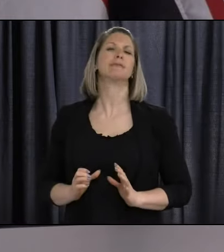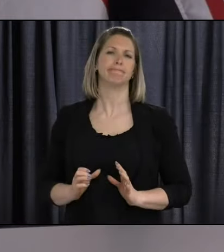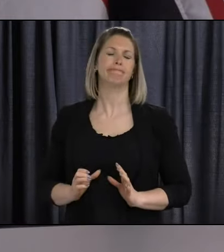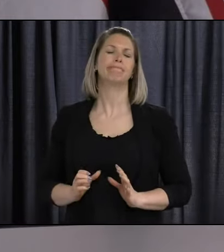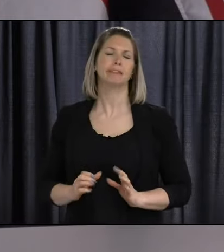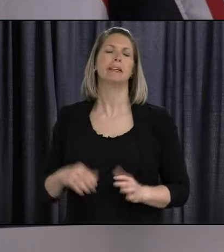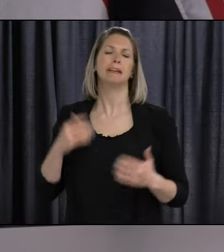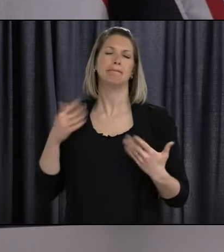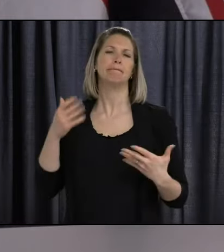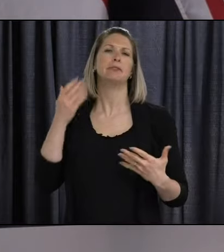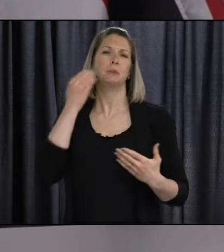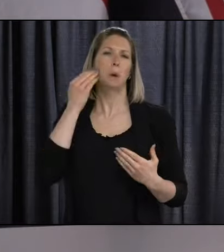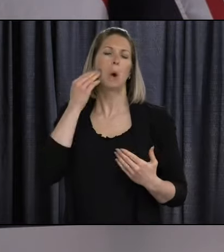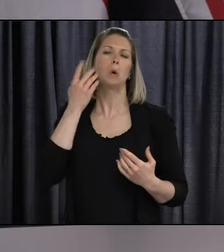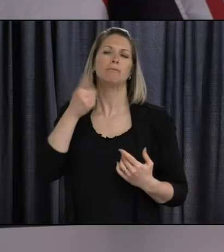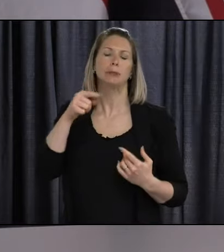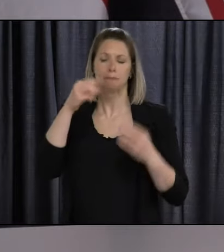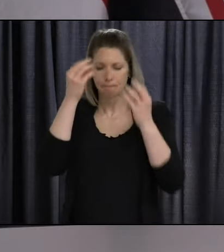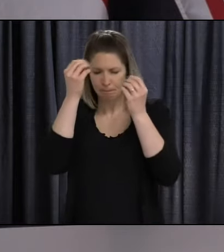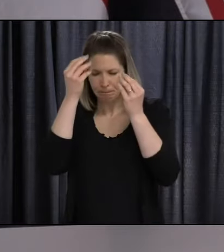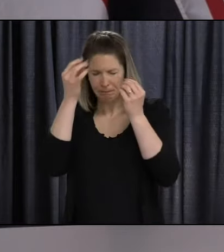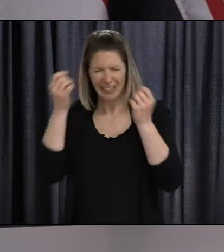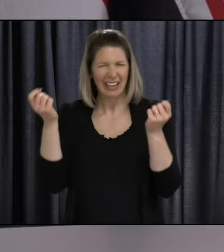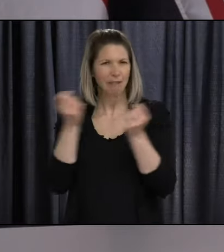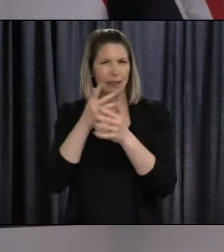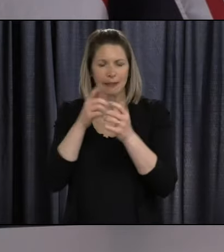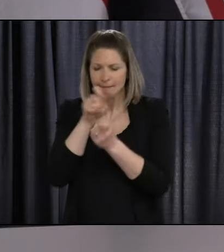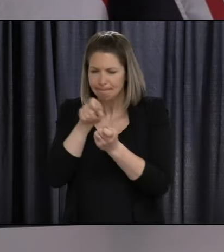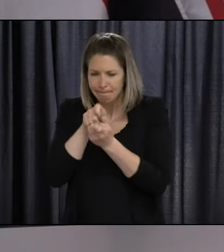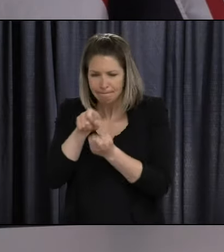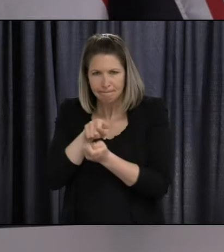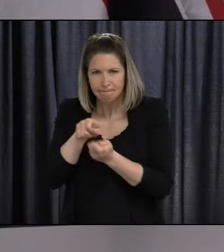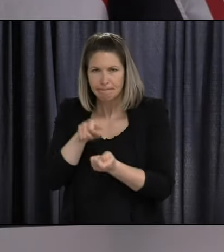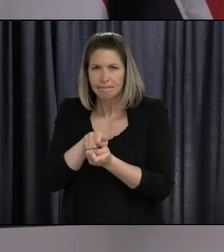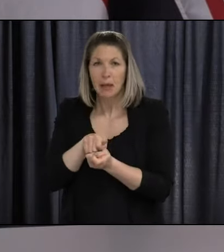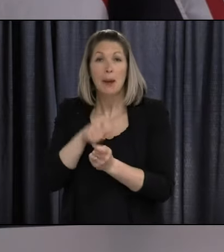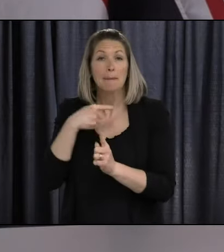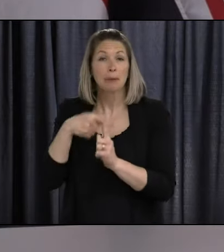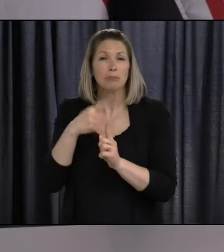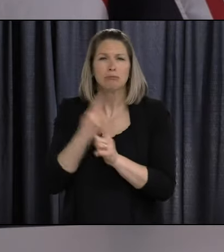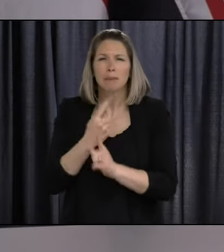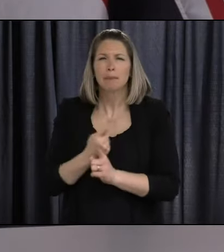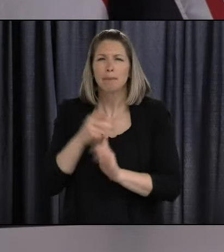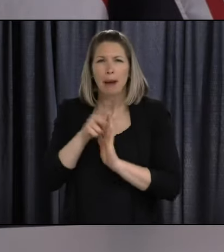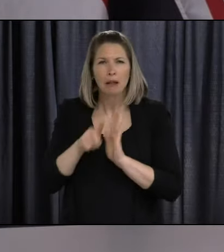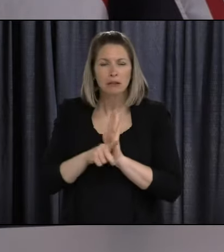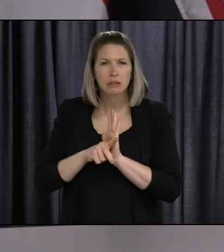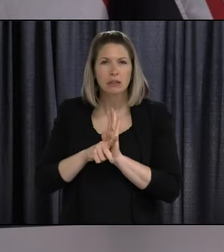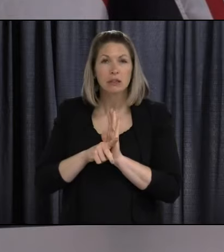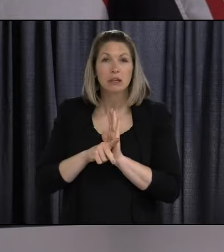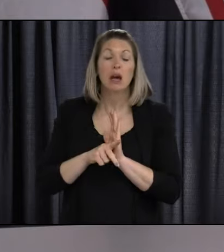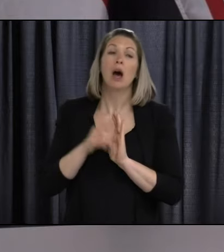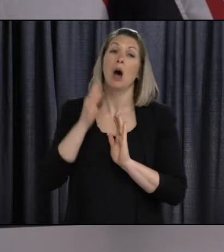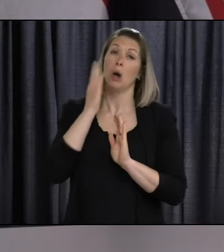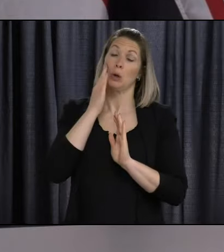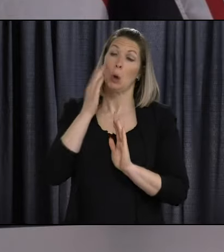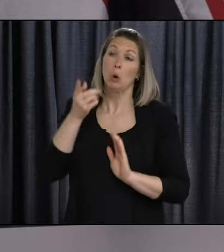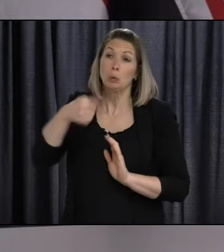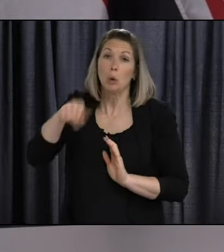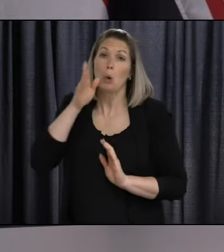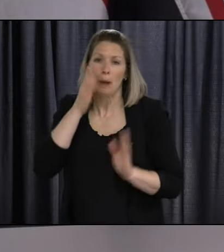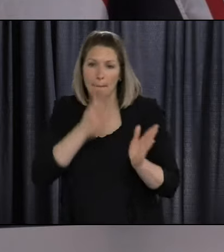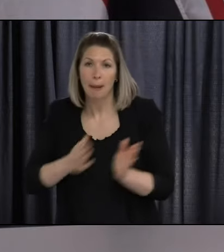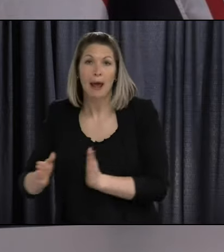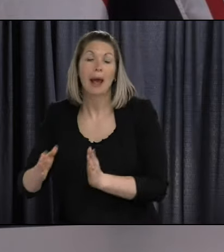am mindful that every measure we introduce will have consequences beyond the control of COVID-19.